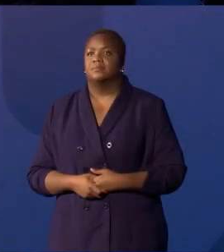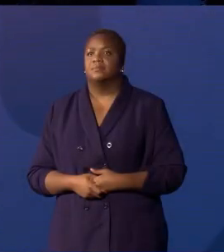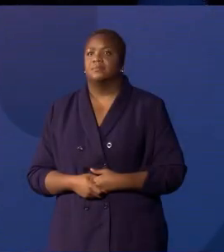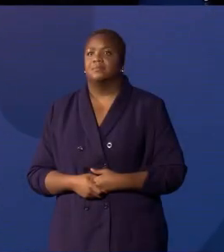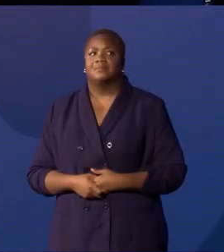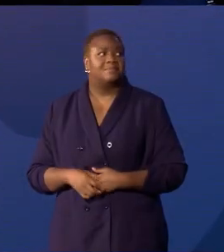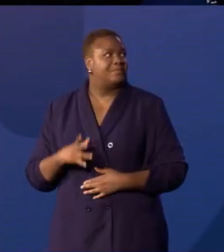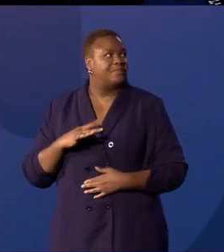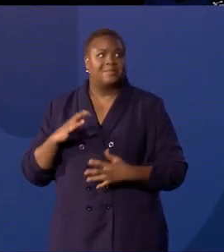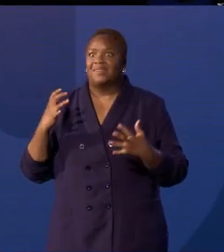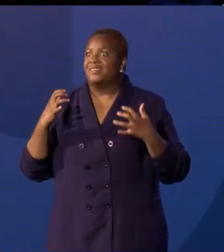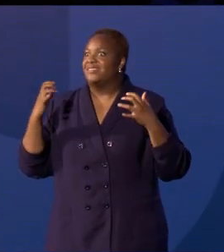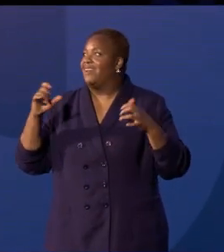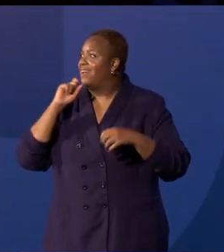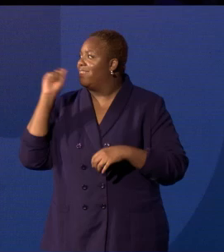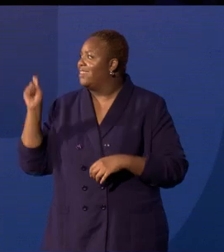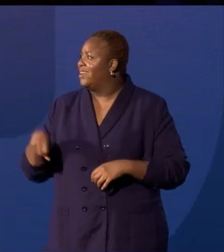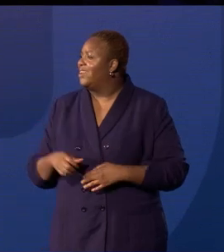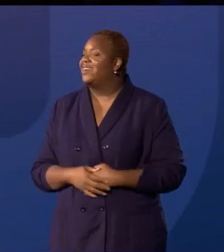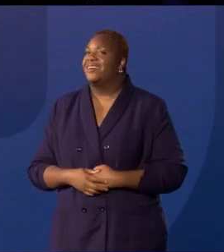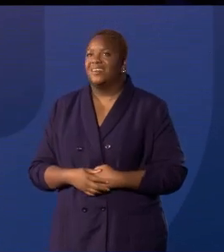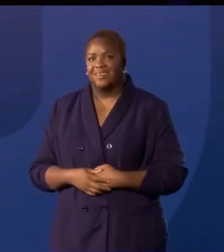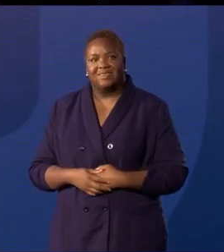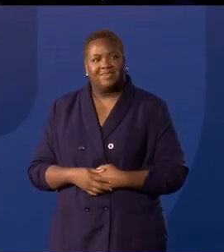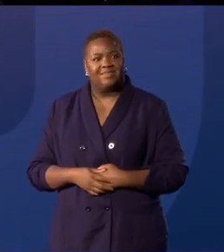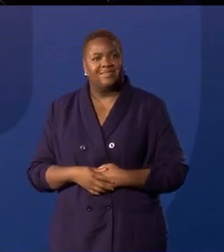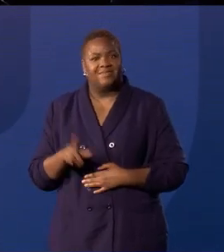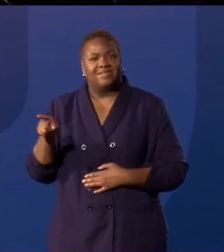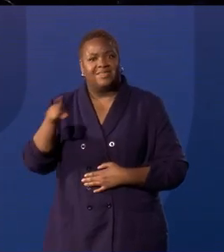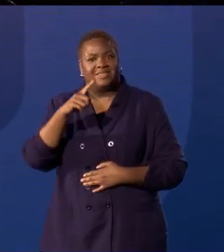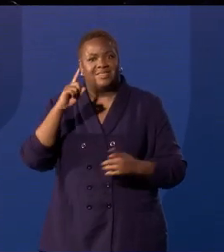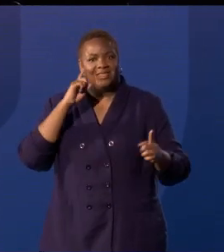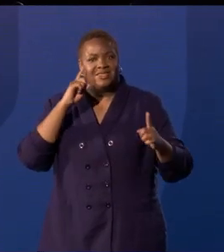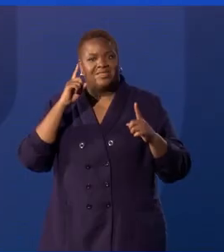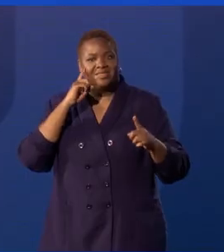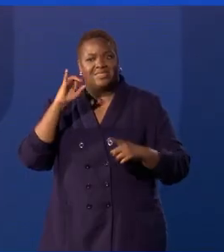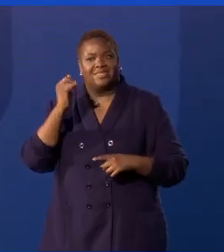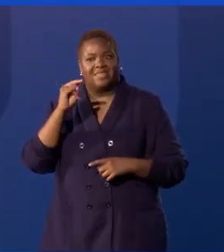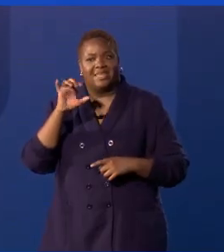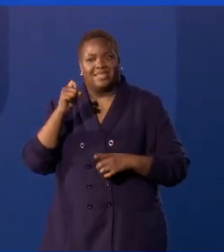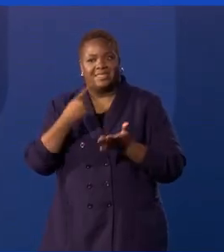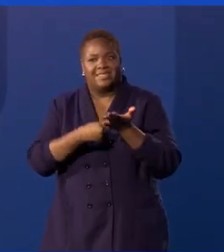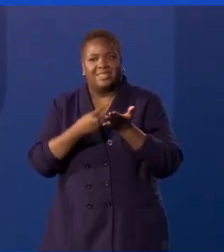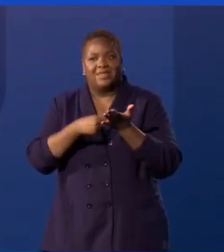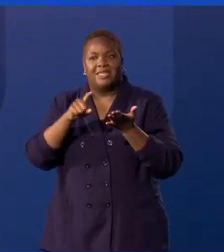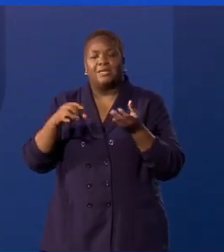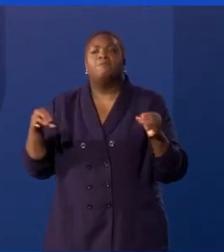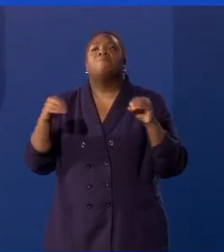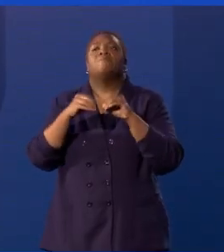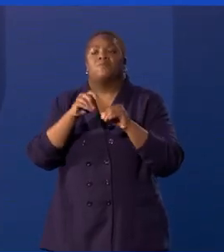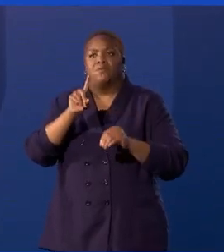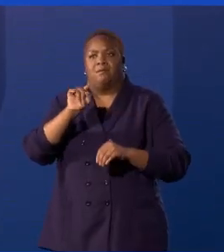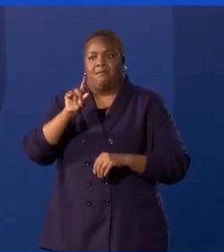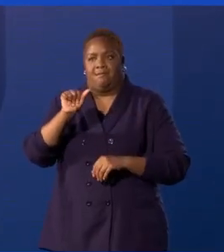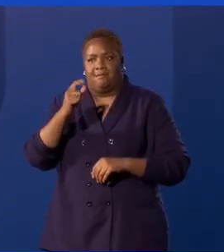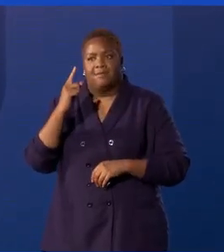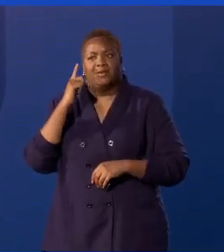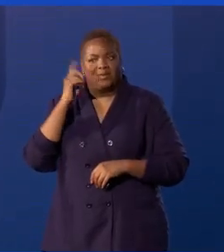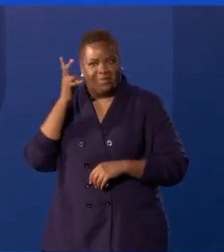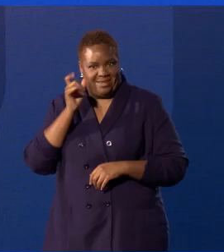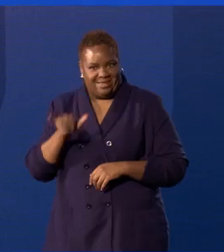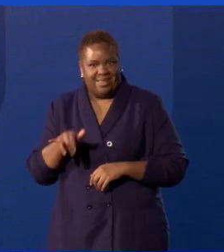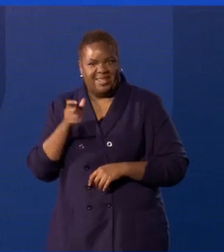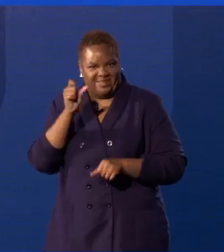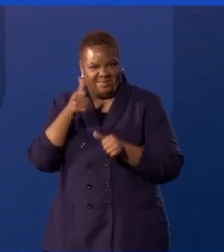What a crowd. I love it. Did you all just hear Janice talk about how we need more data in our lives? Do you remember that